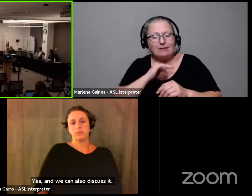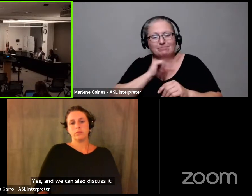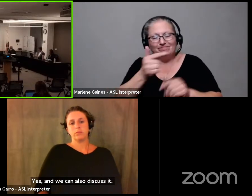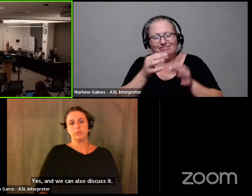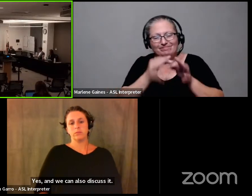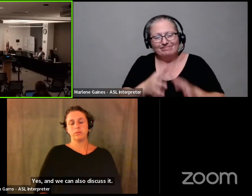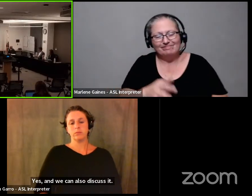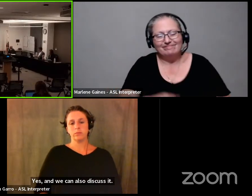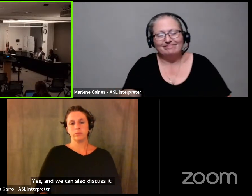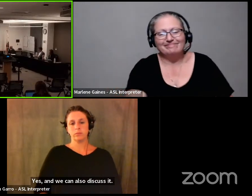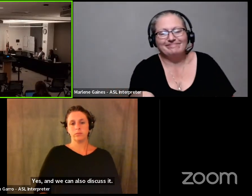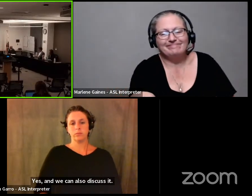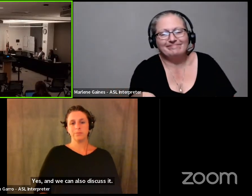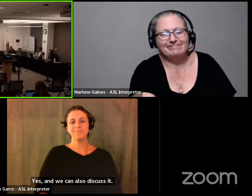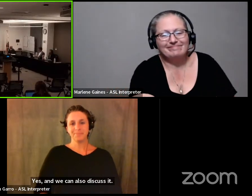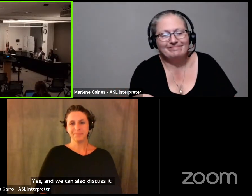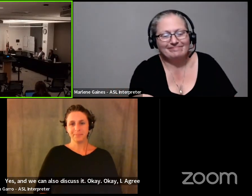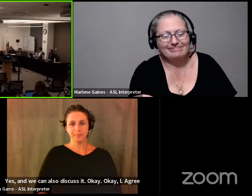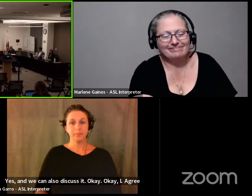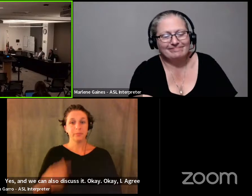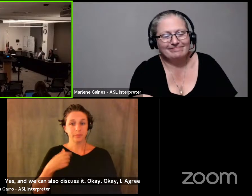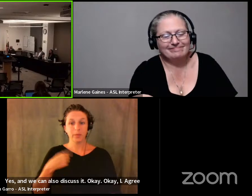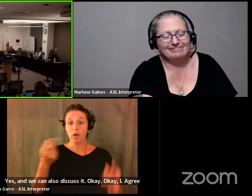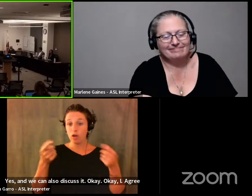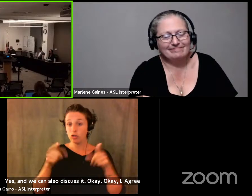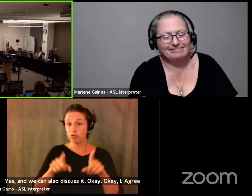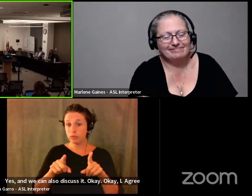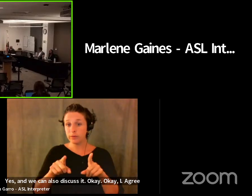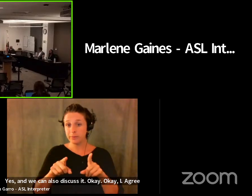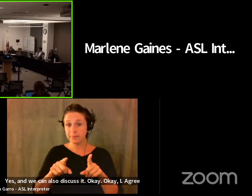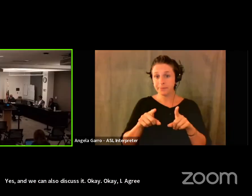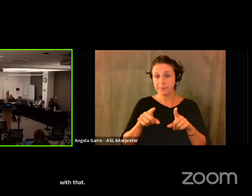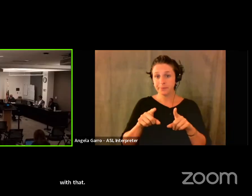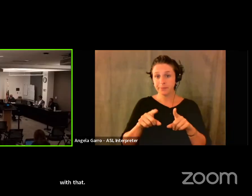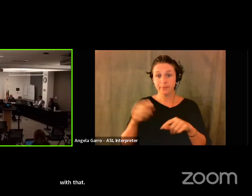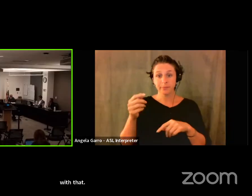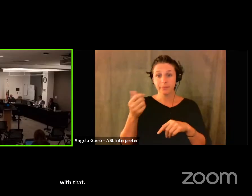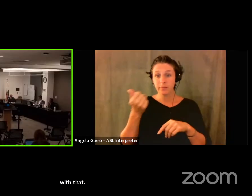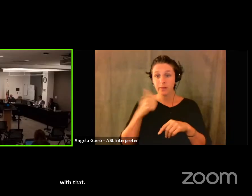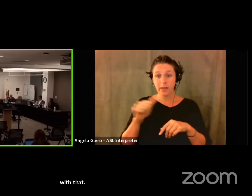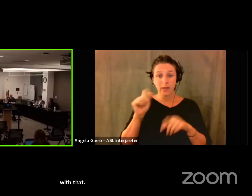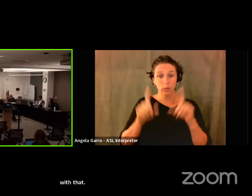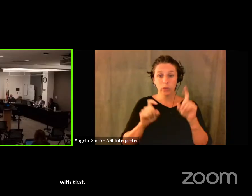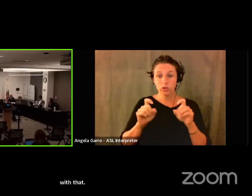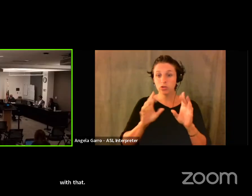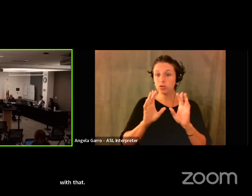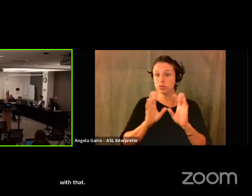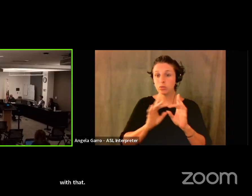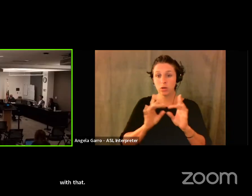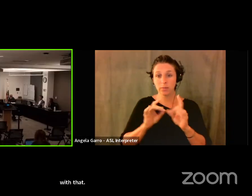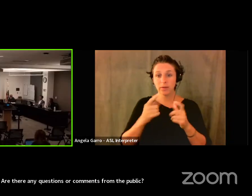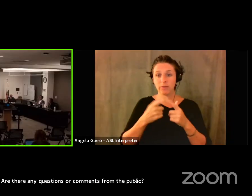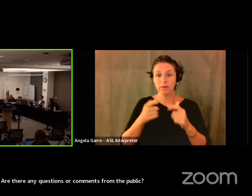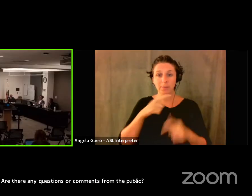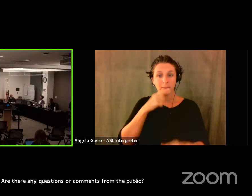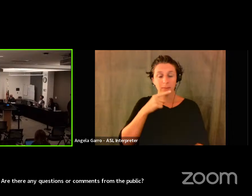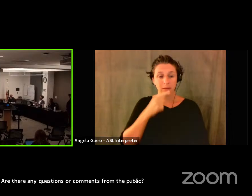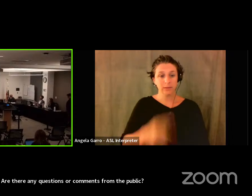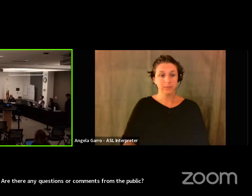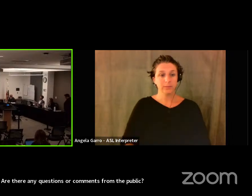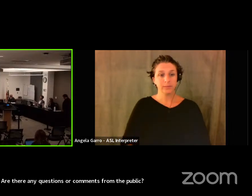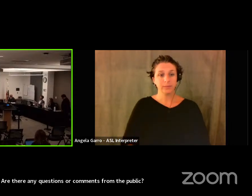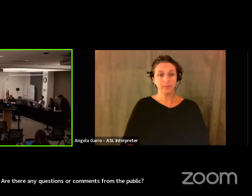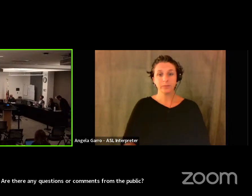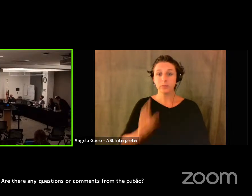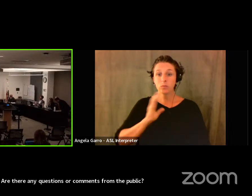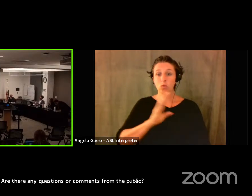Okay, I agree with that. Are there any questions or comments from the public? No. Does the